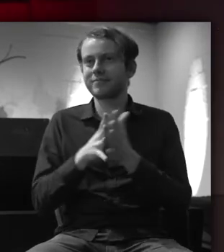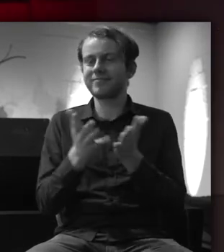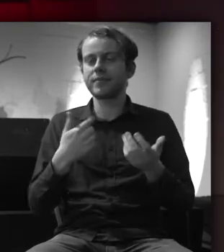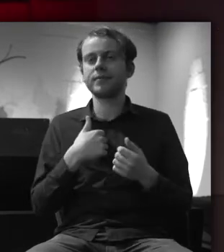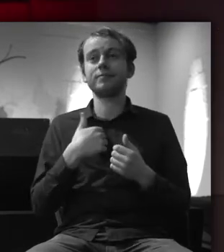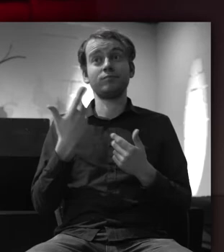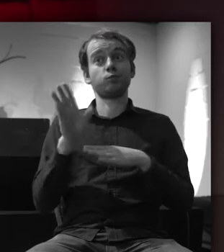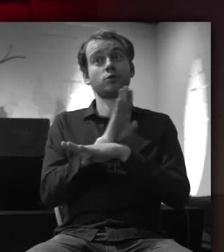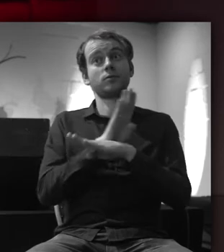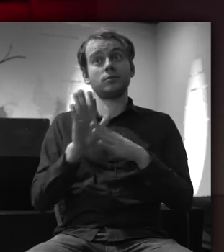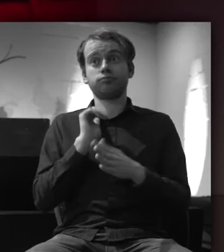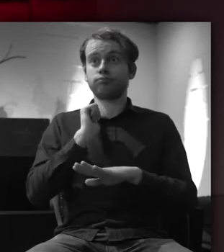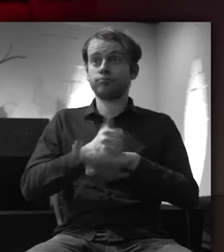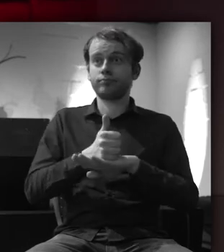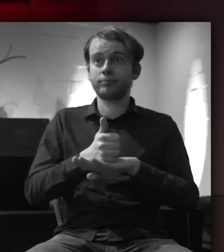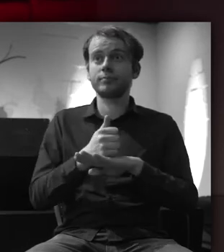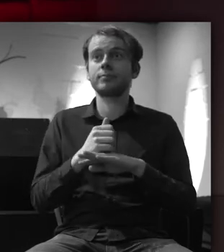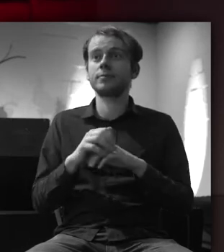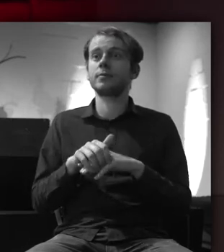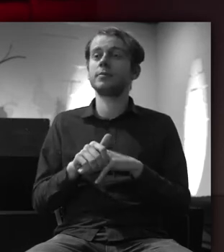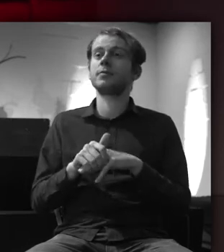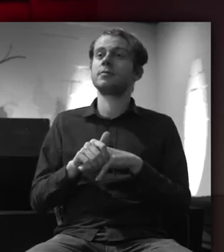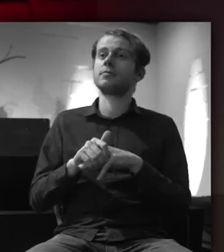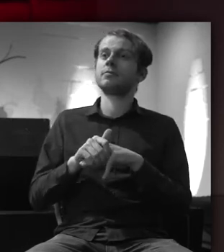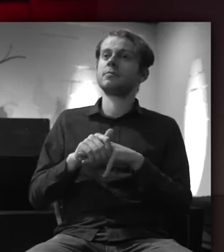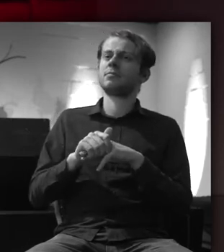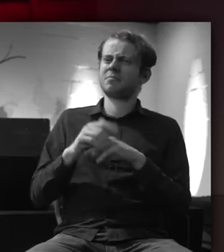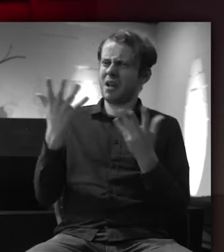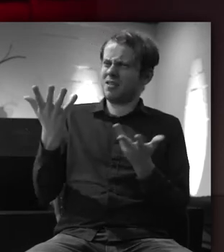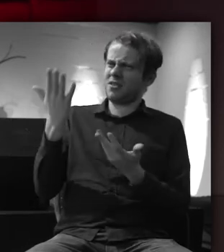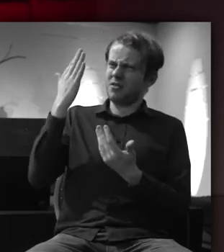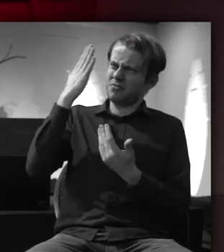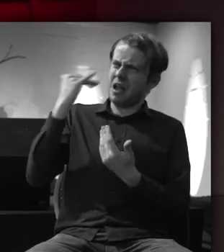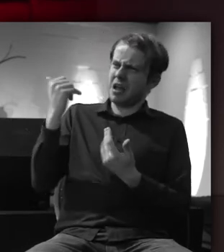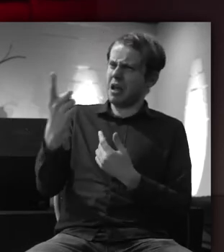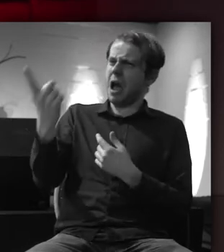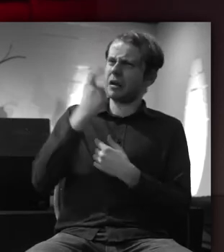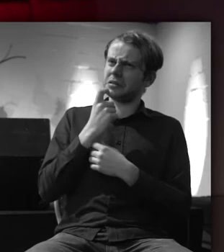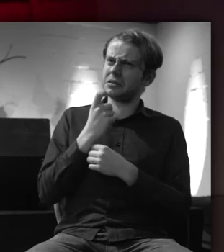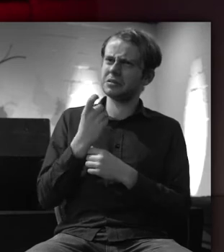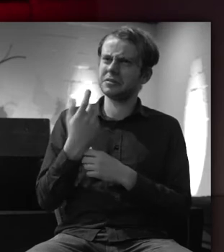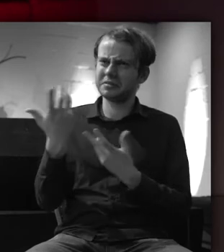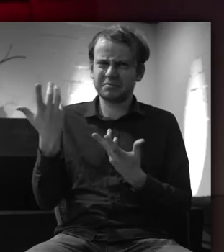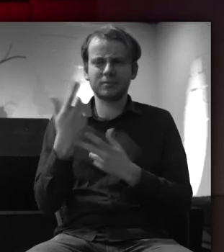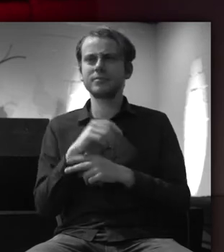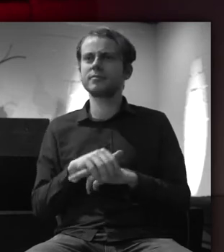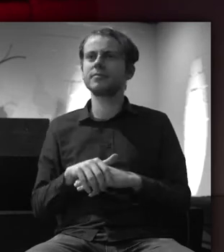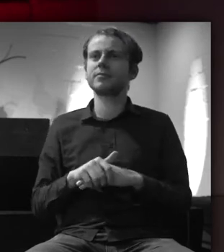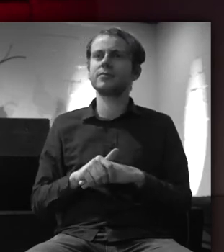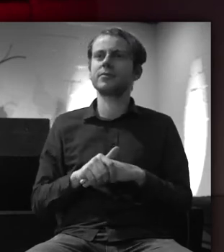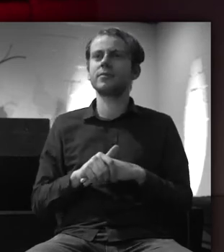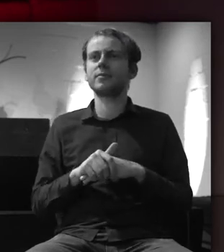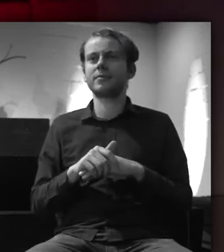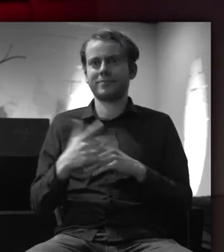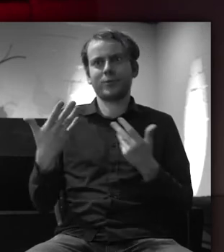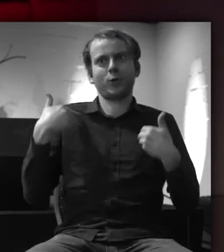question. And it happened that he told me, okay, like, now I'm a young spirit man who's 50 years old. I'm having a young kid,